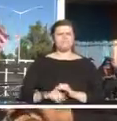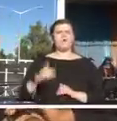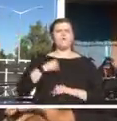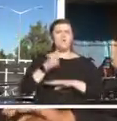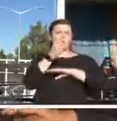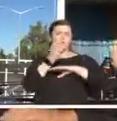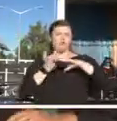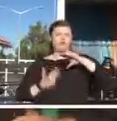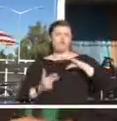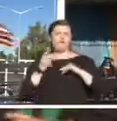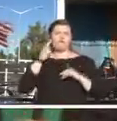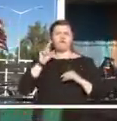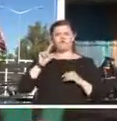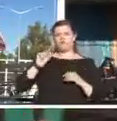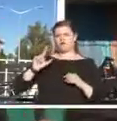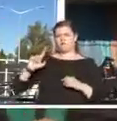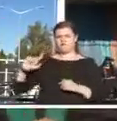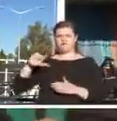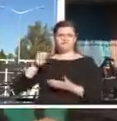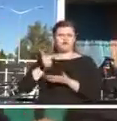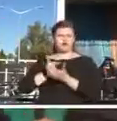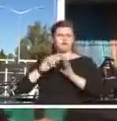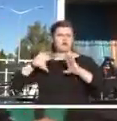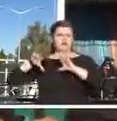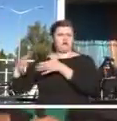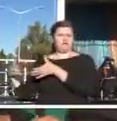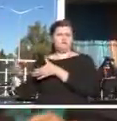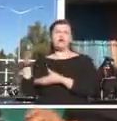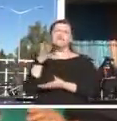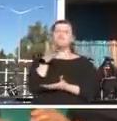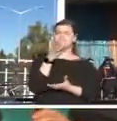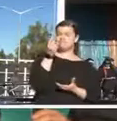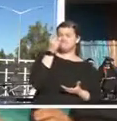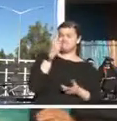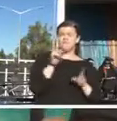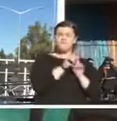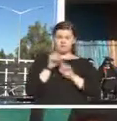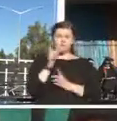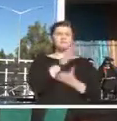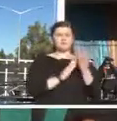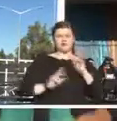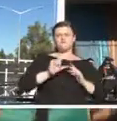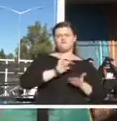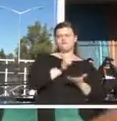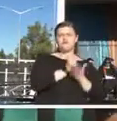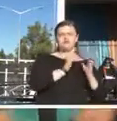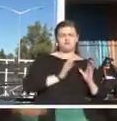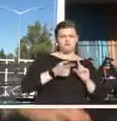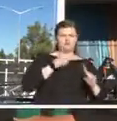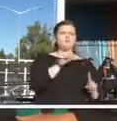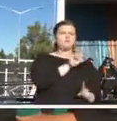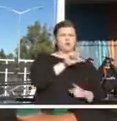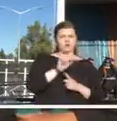the 2021 graduating class and some graduates from 2020 here with us today.